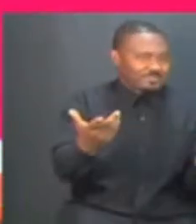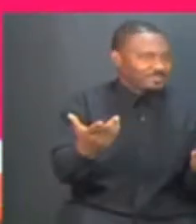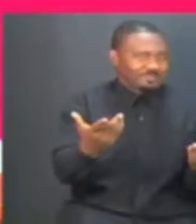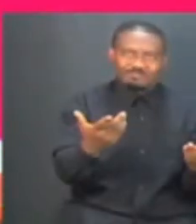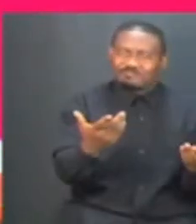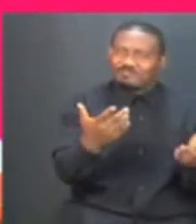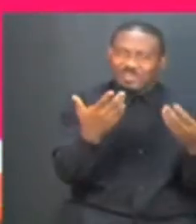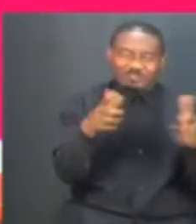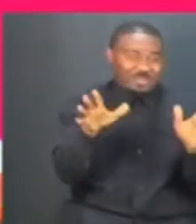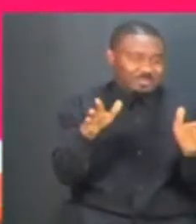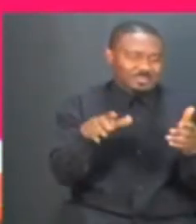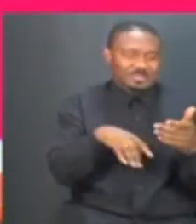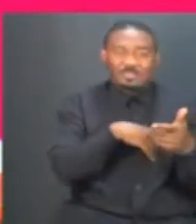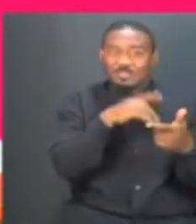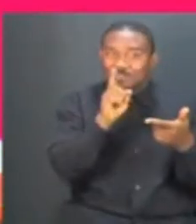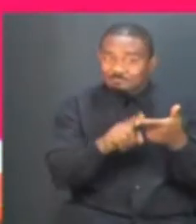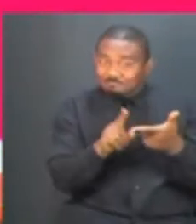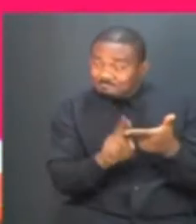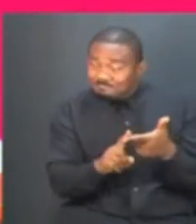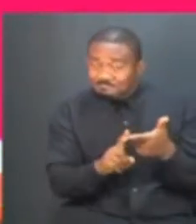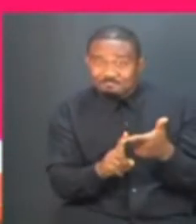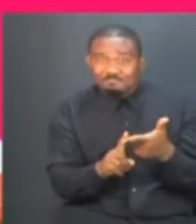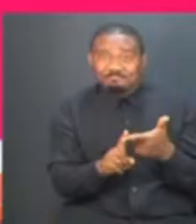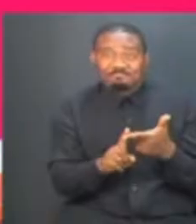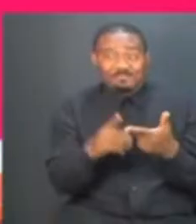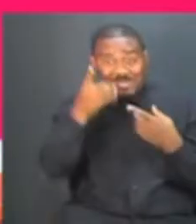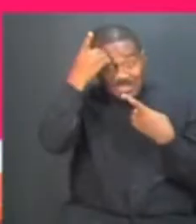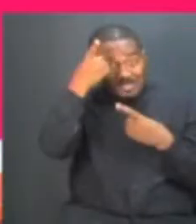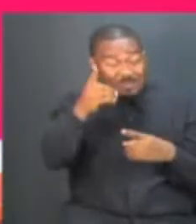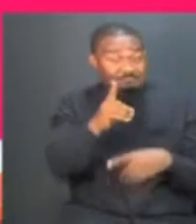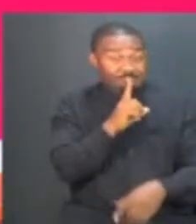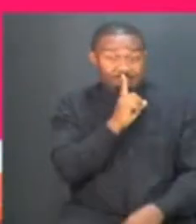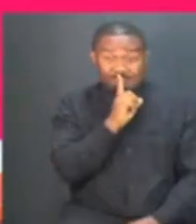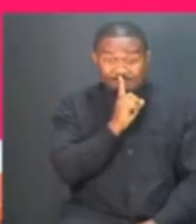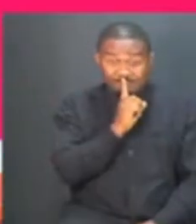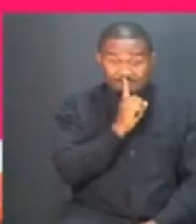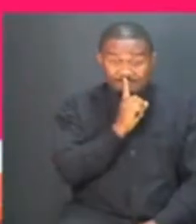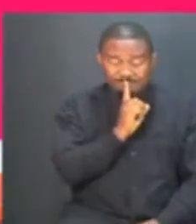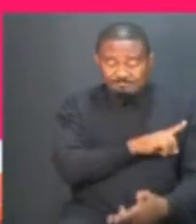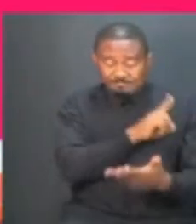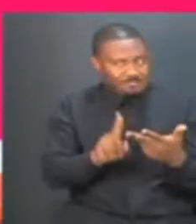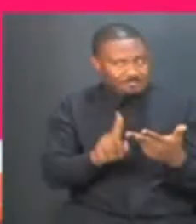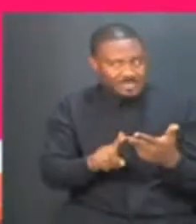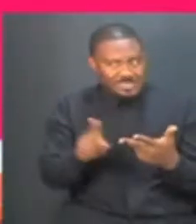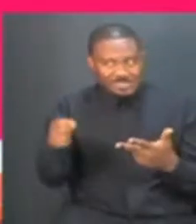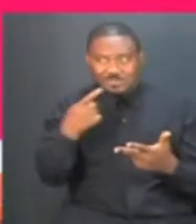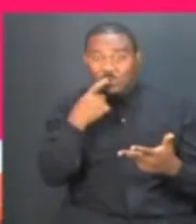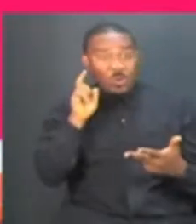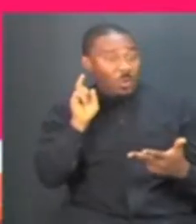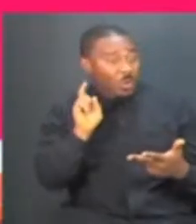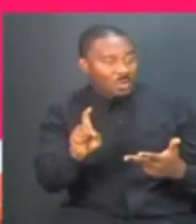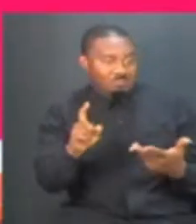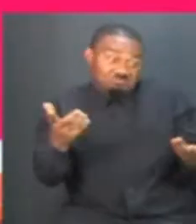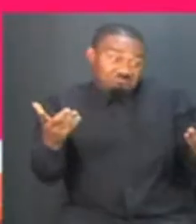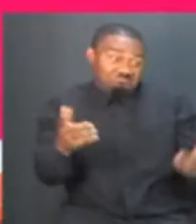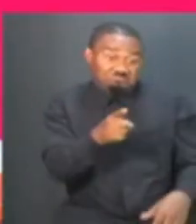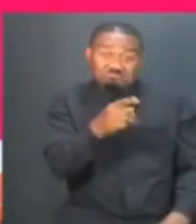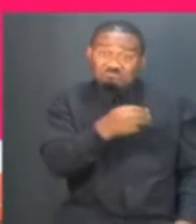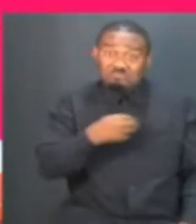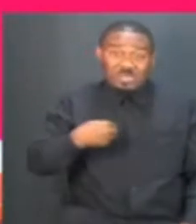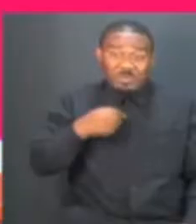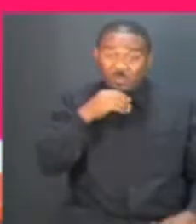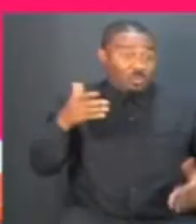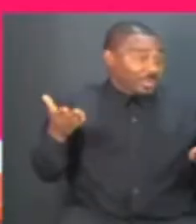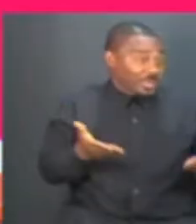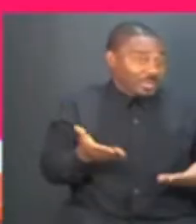member. The speaker can decide to be silenced. Speaker can direct that once the member is not here to ask the